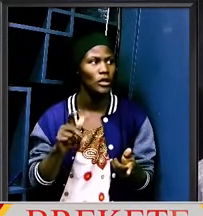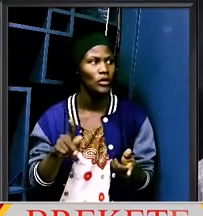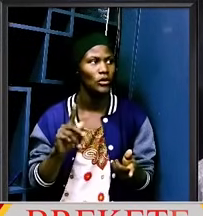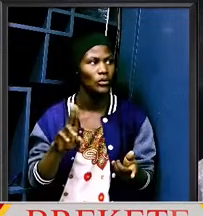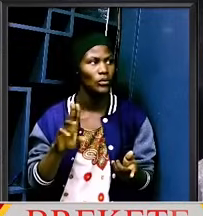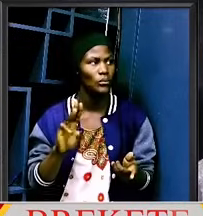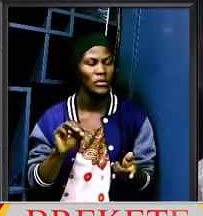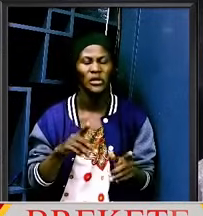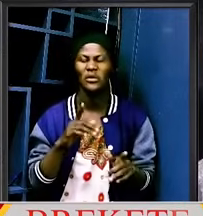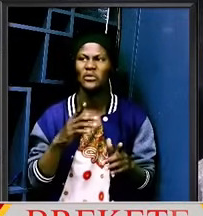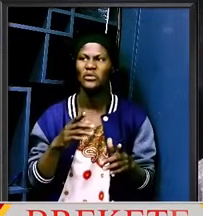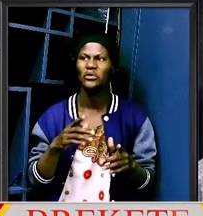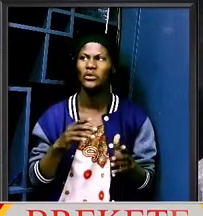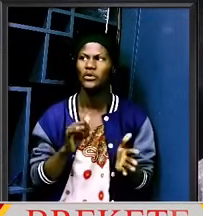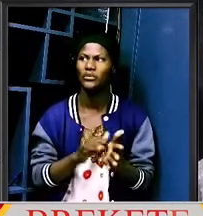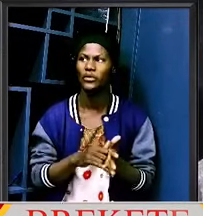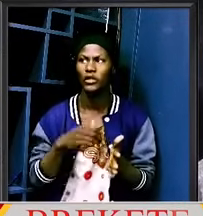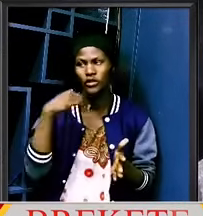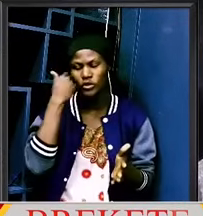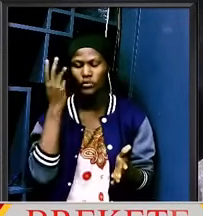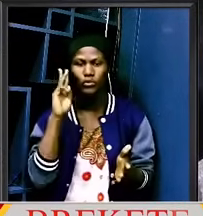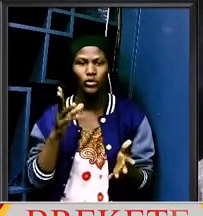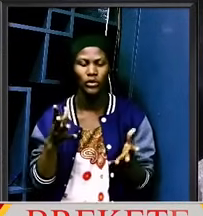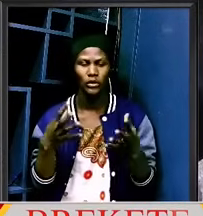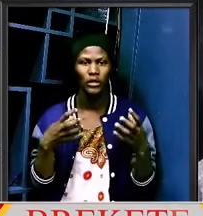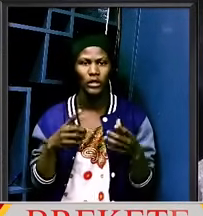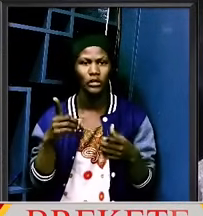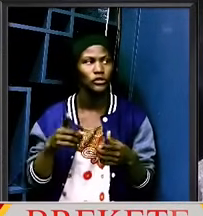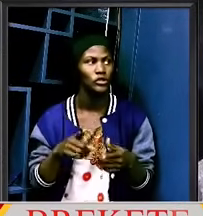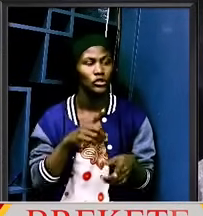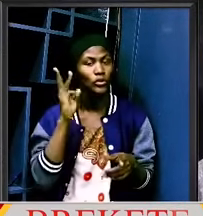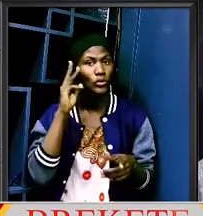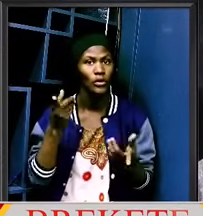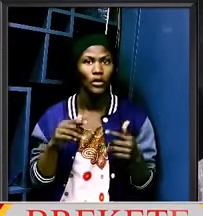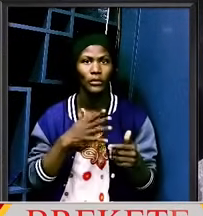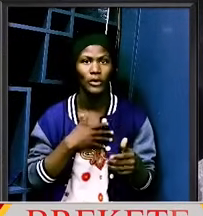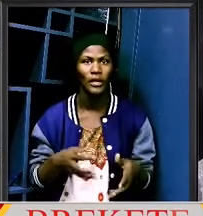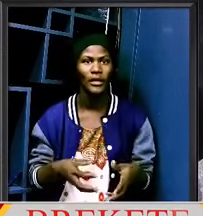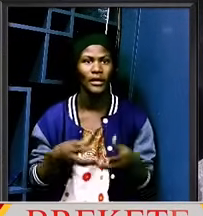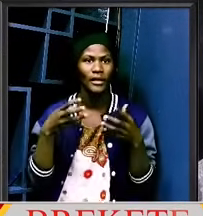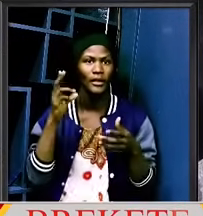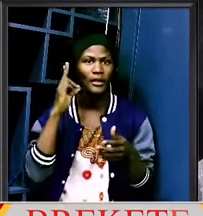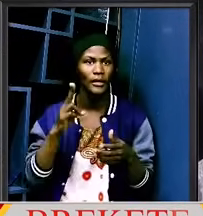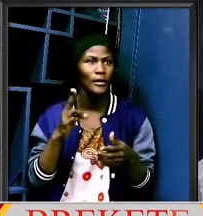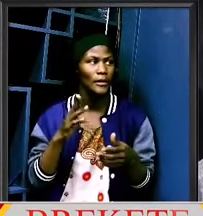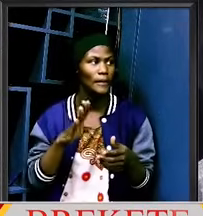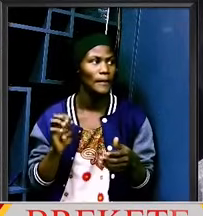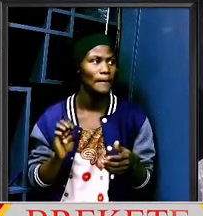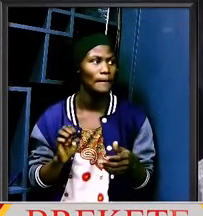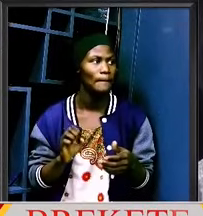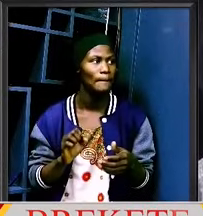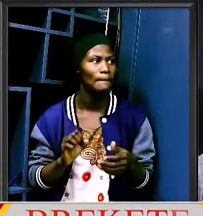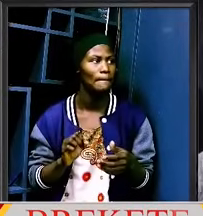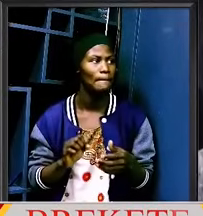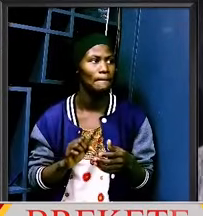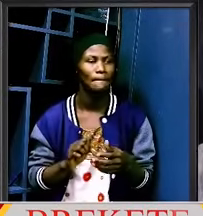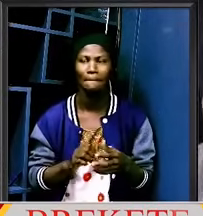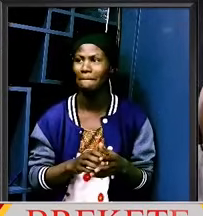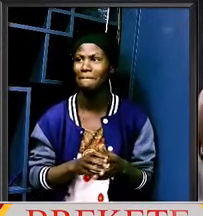you at the end of the day. Okay, thank you, sir. Thank you, sir. You go come carry her, back? No, I'm not around. I'm not close to the place